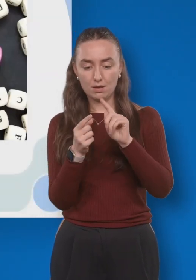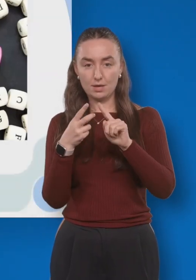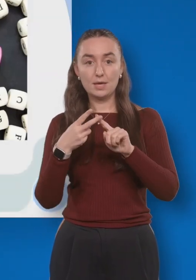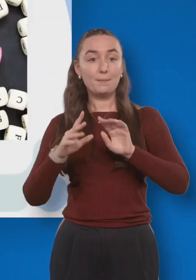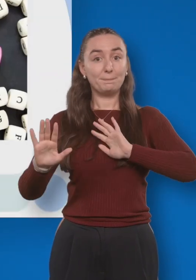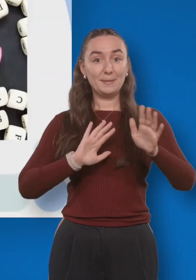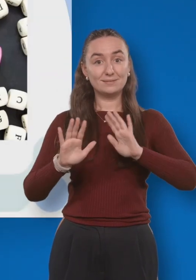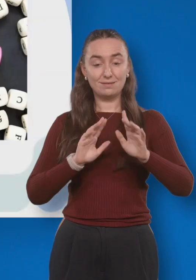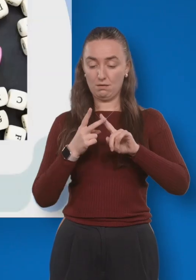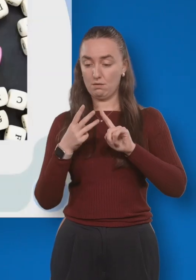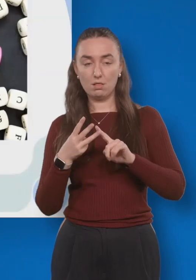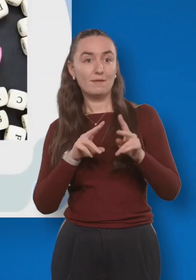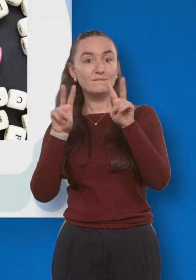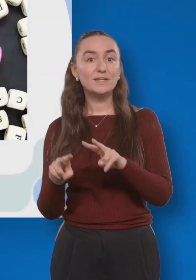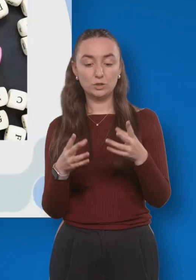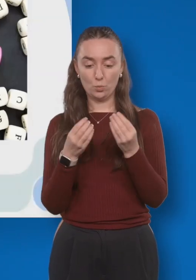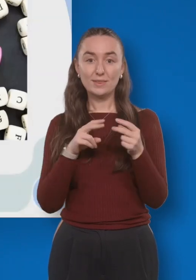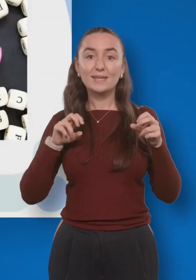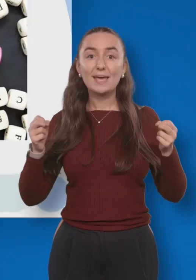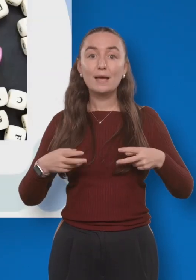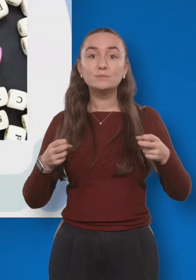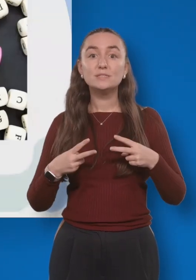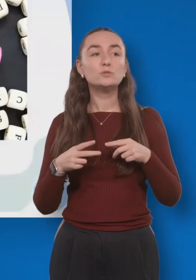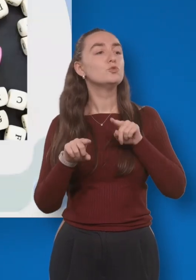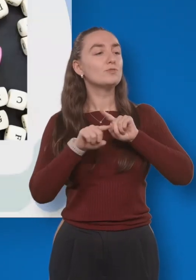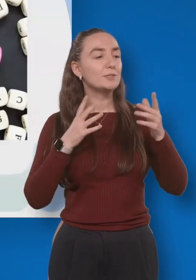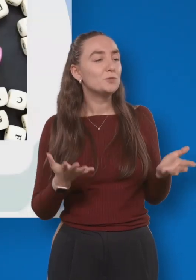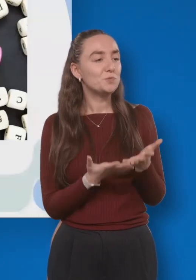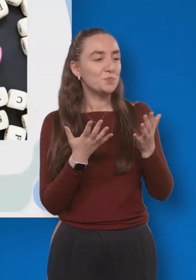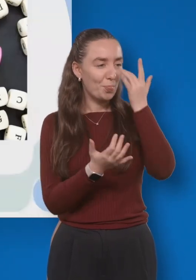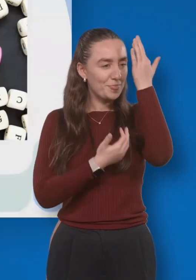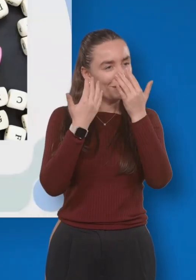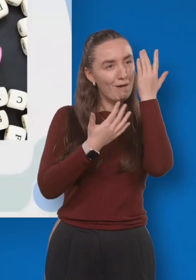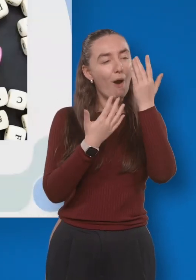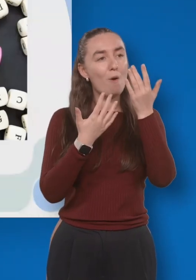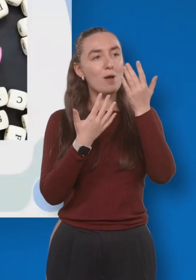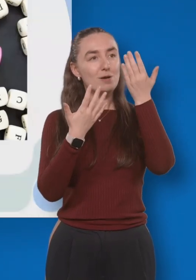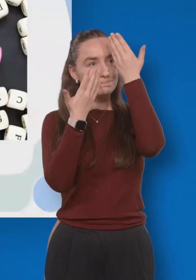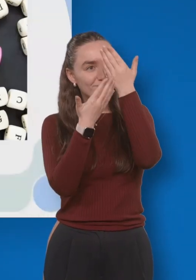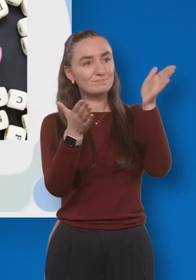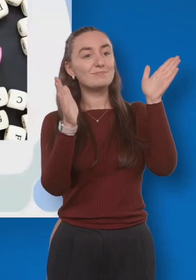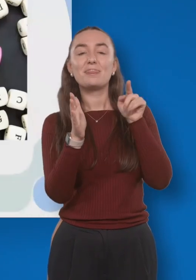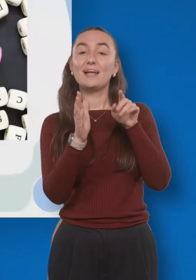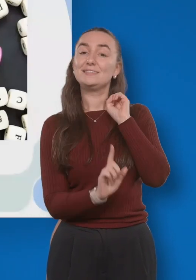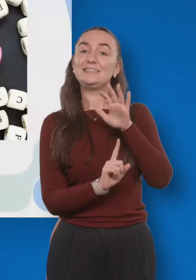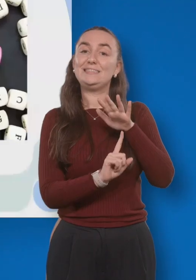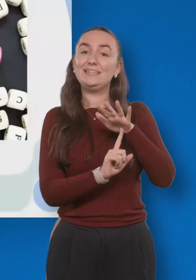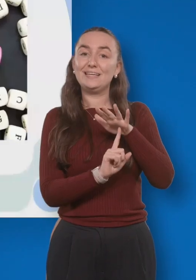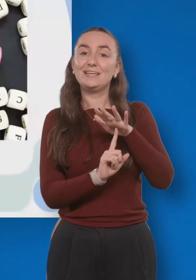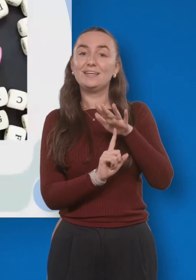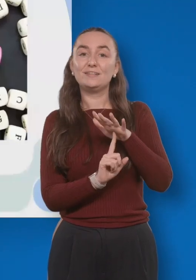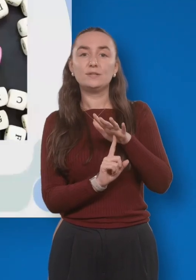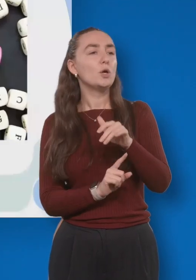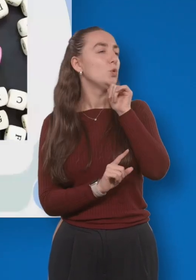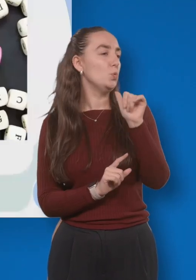produce a video with captions. So trying to get people to think a little bit outside the box is, I think, one of the key things. And you